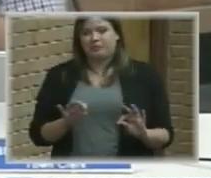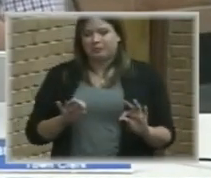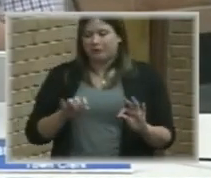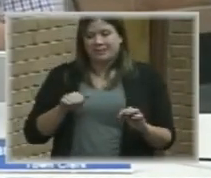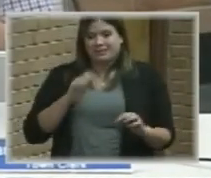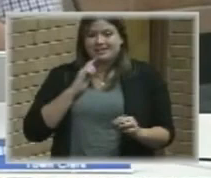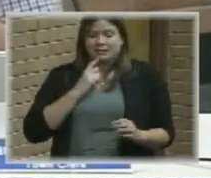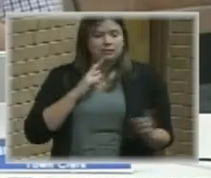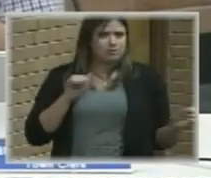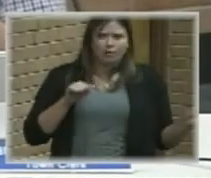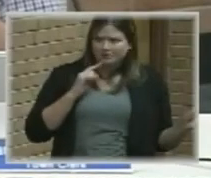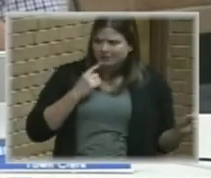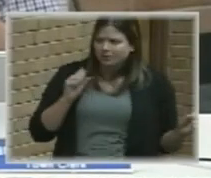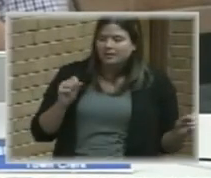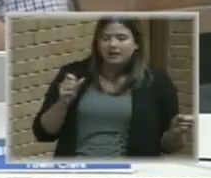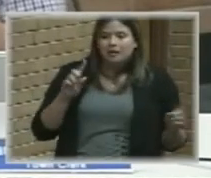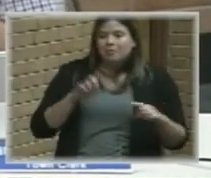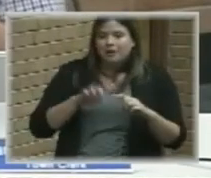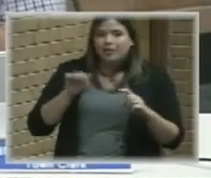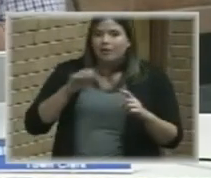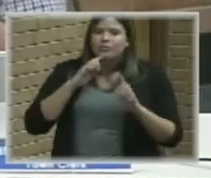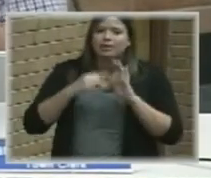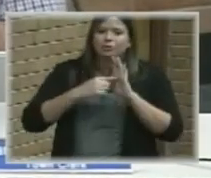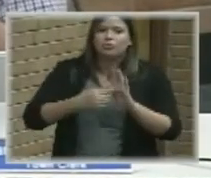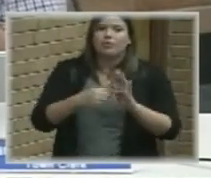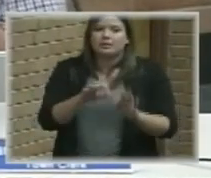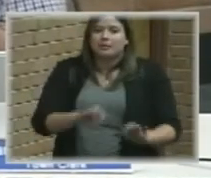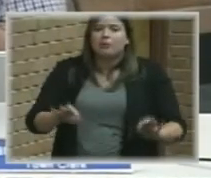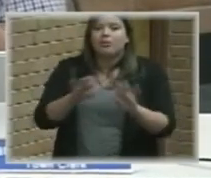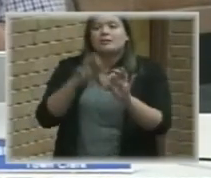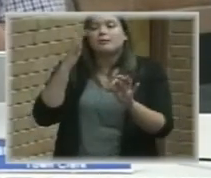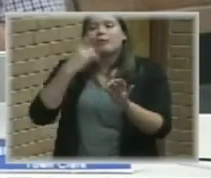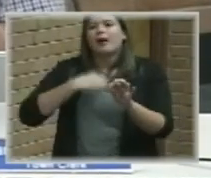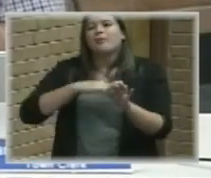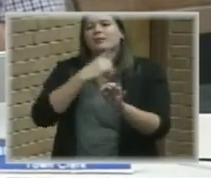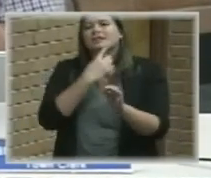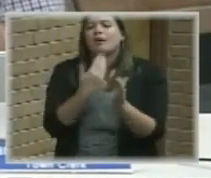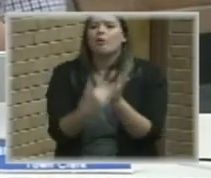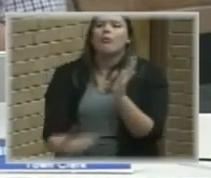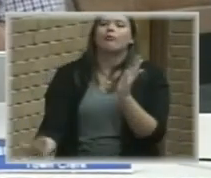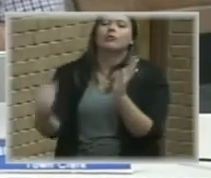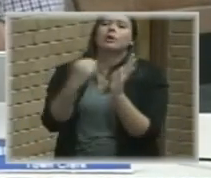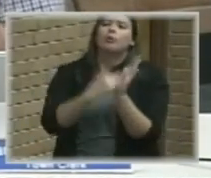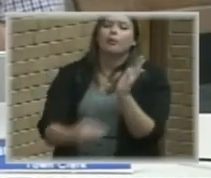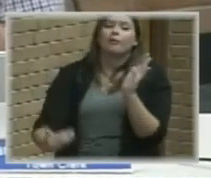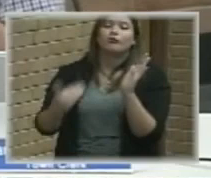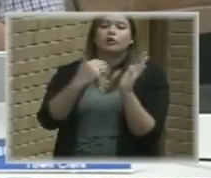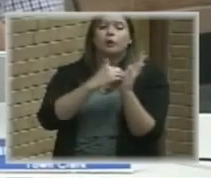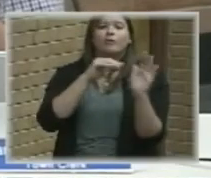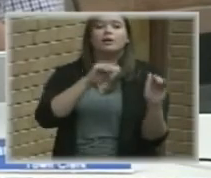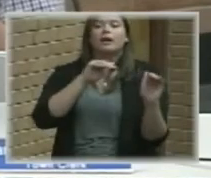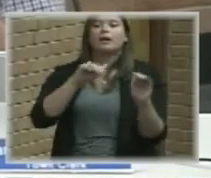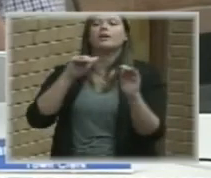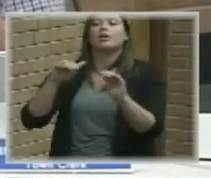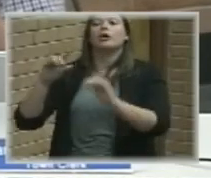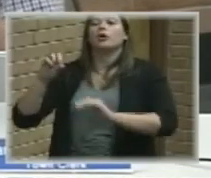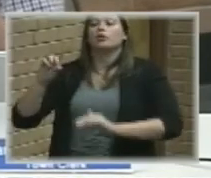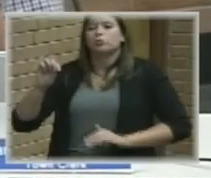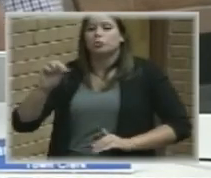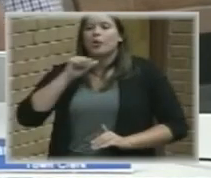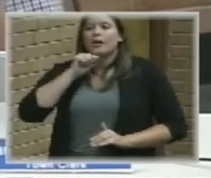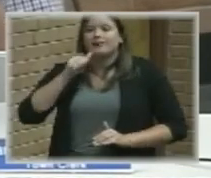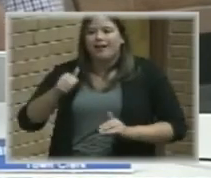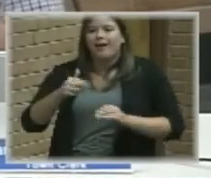does illustrate the importance of why we stress that over and over and over again, to try to educate folks to not use that form of